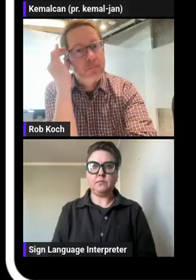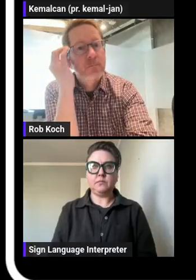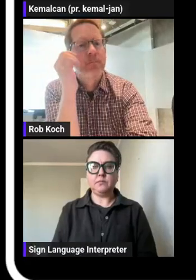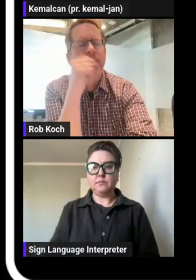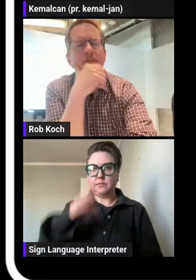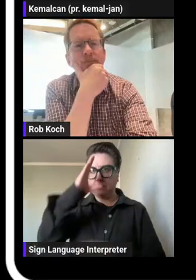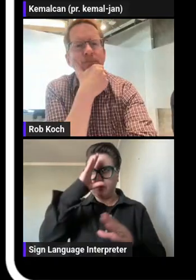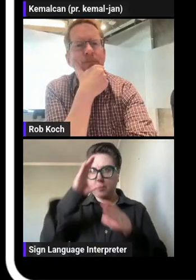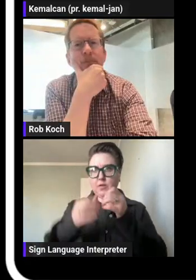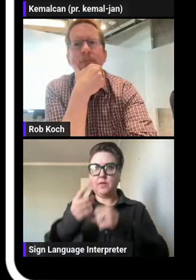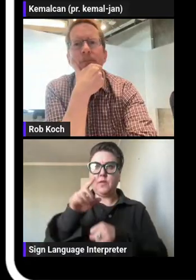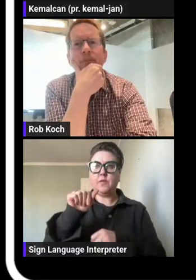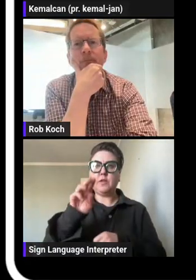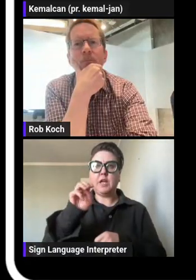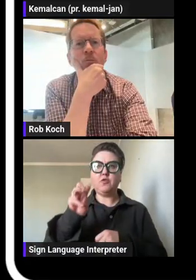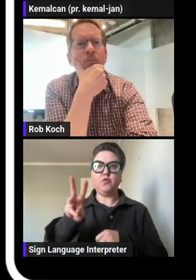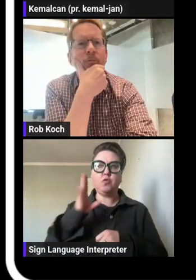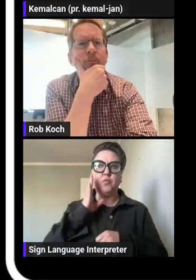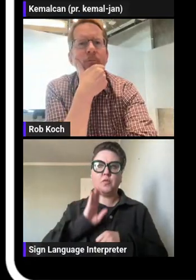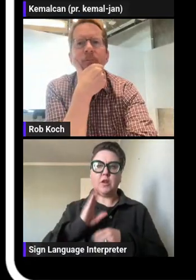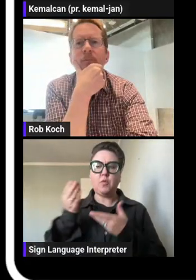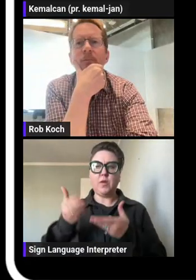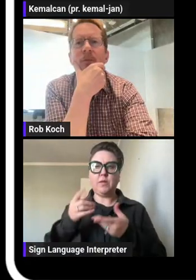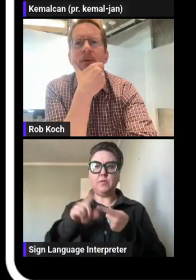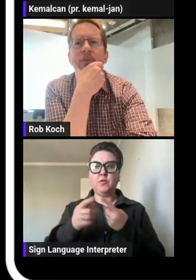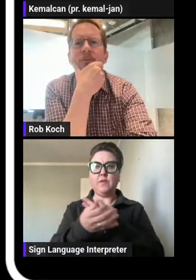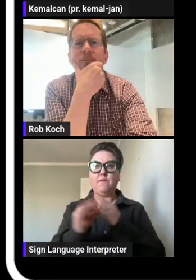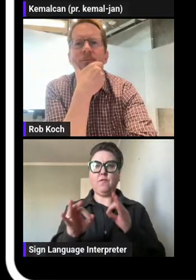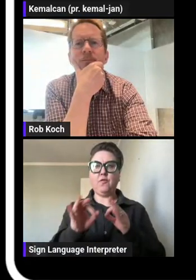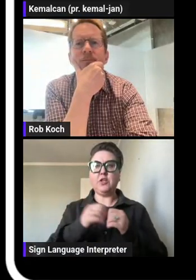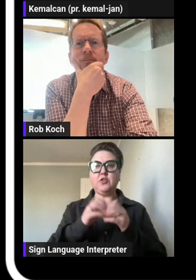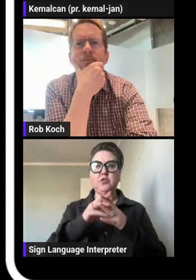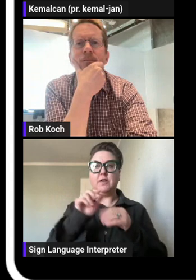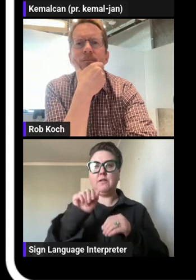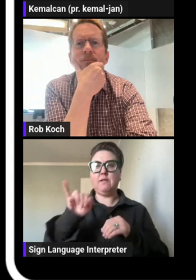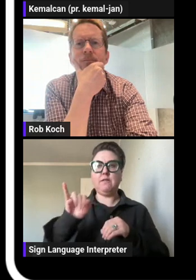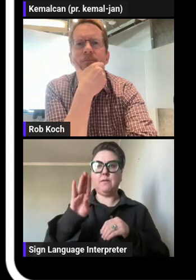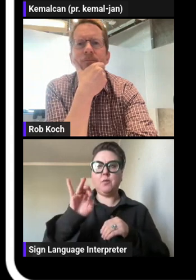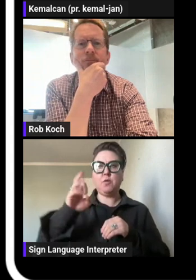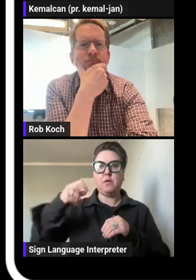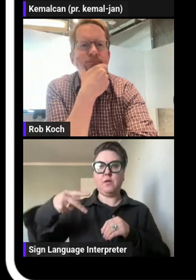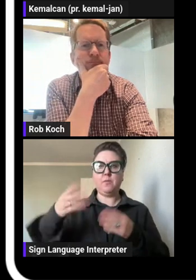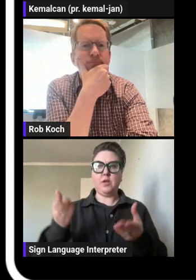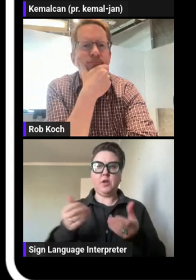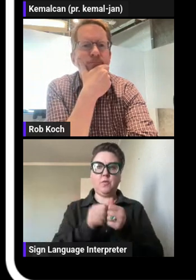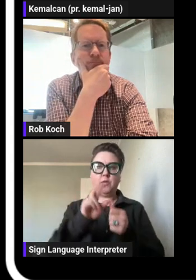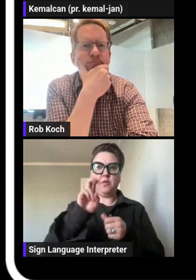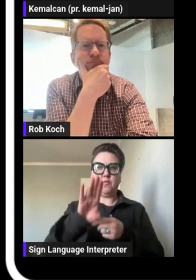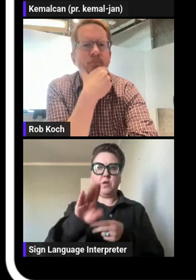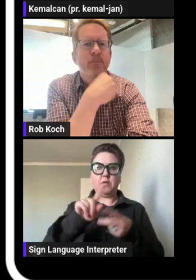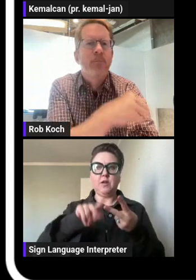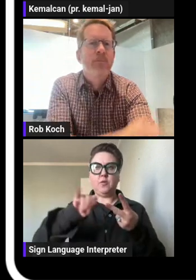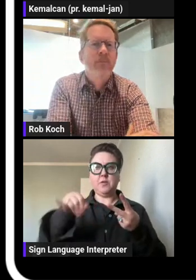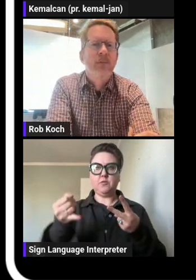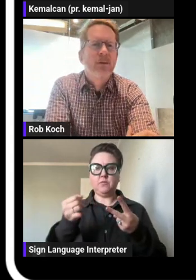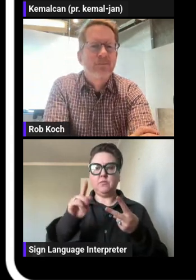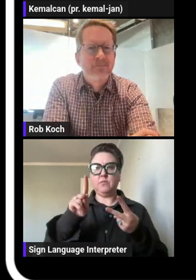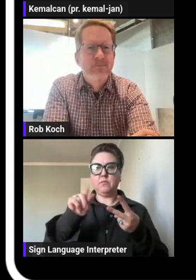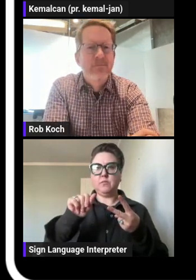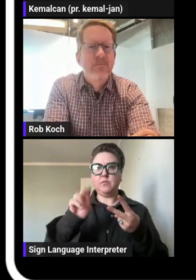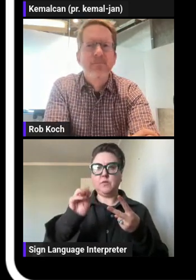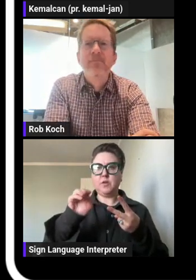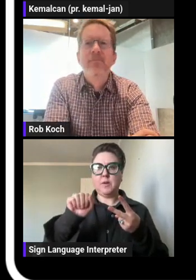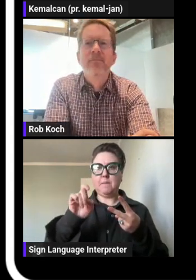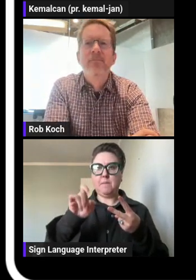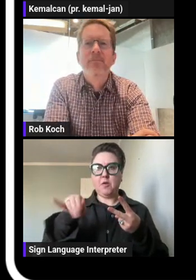Hey everyone, it's Andrew Brown, and welcome to the Free GenAI Bootcamp. We are here with both Rob and Kemalcan, and we